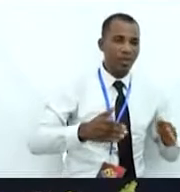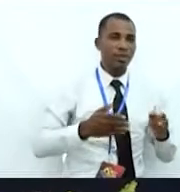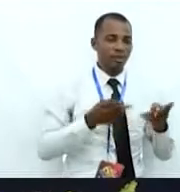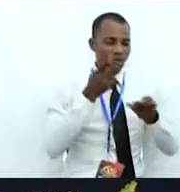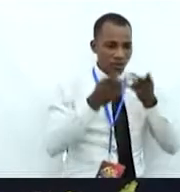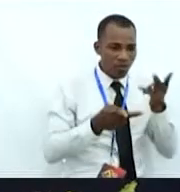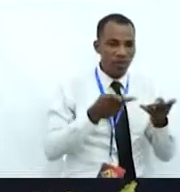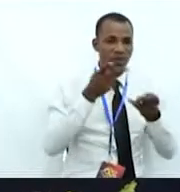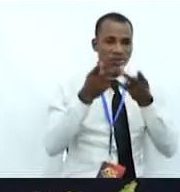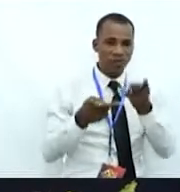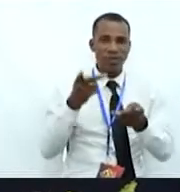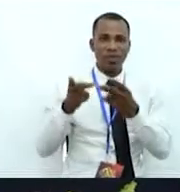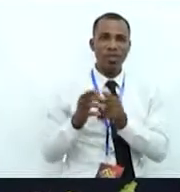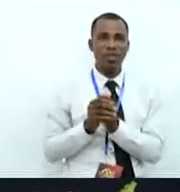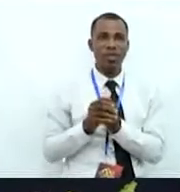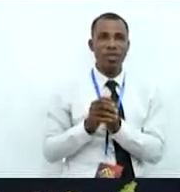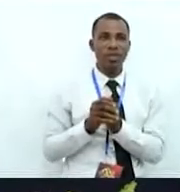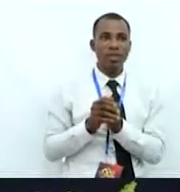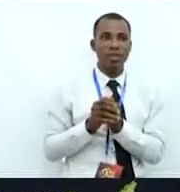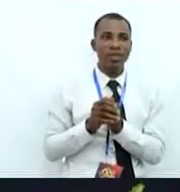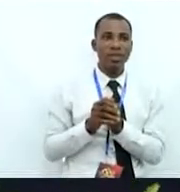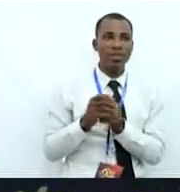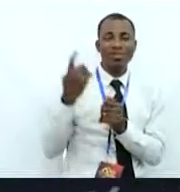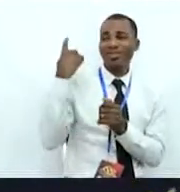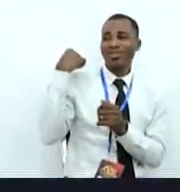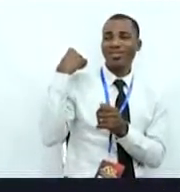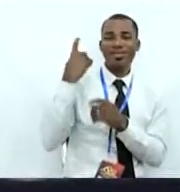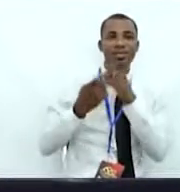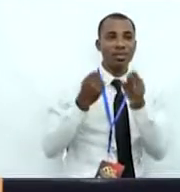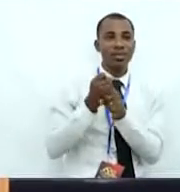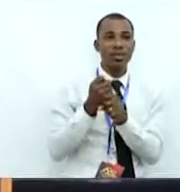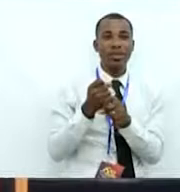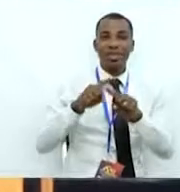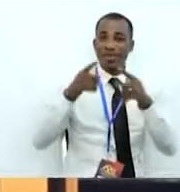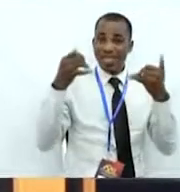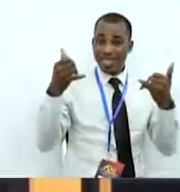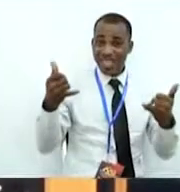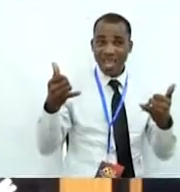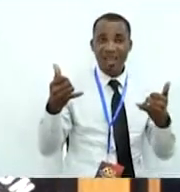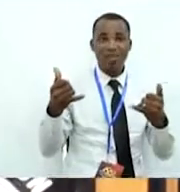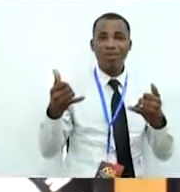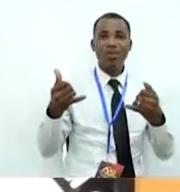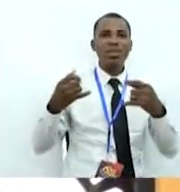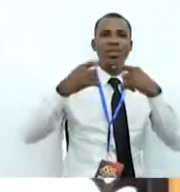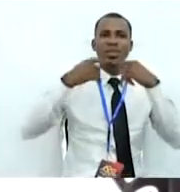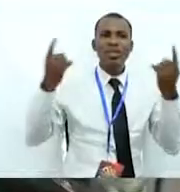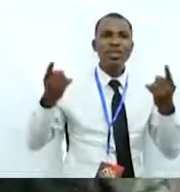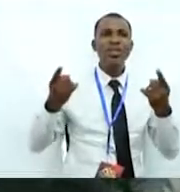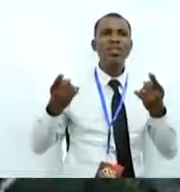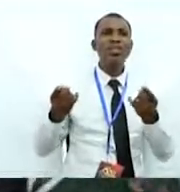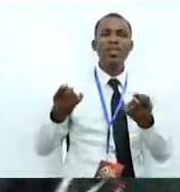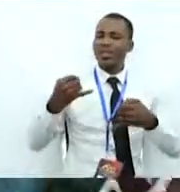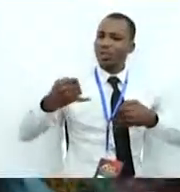some few years ago. In fact, it was inaugurated just last year. But they rate, they are inaugurating, and they